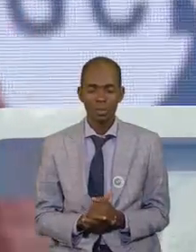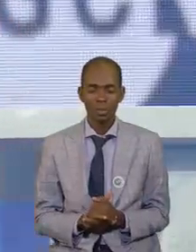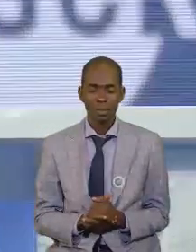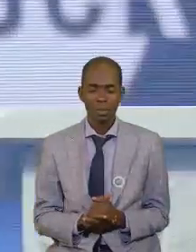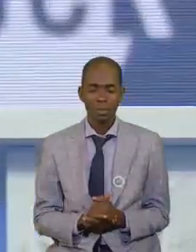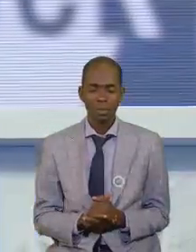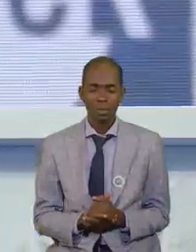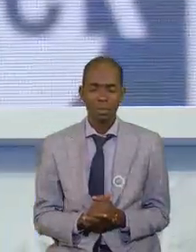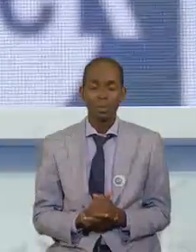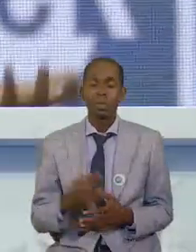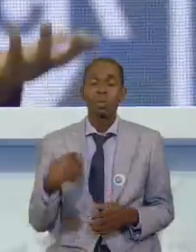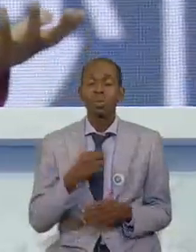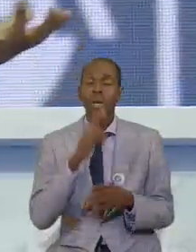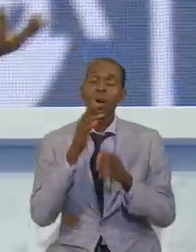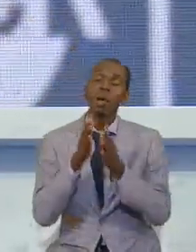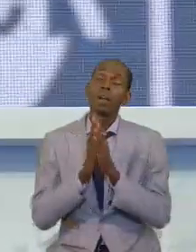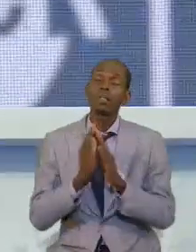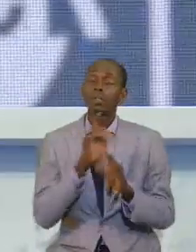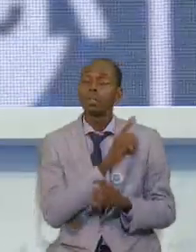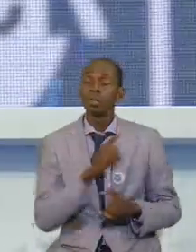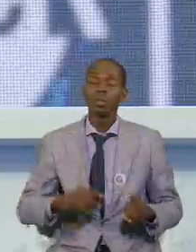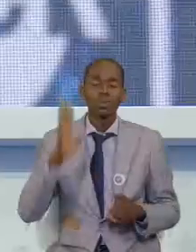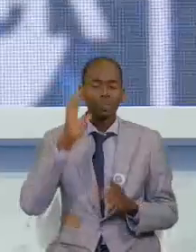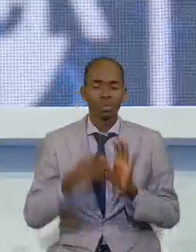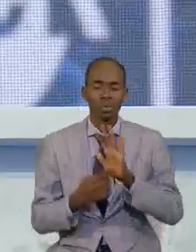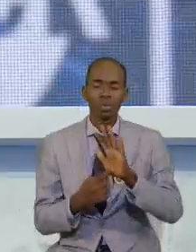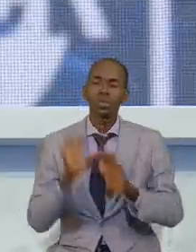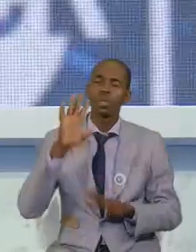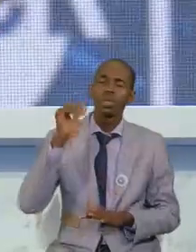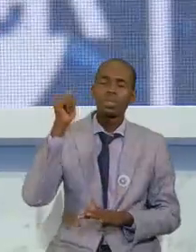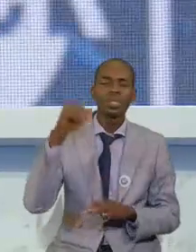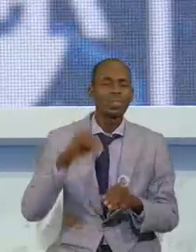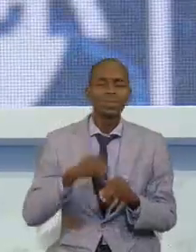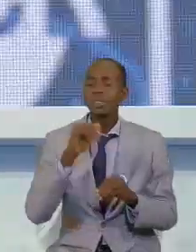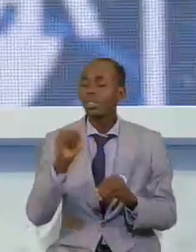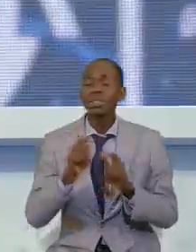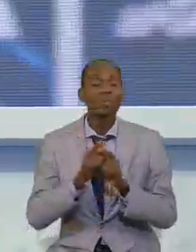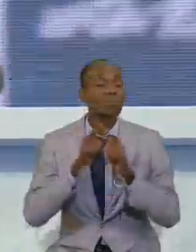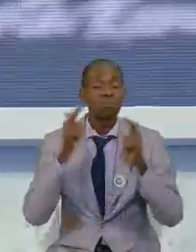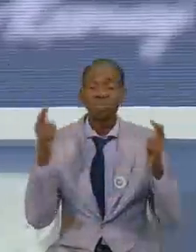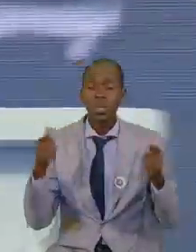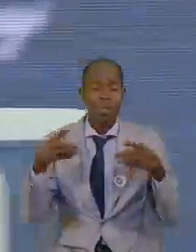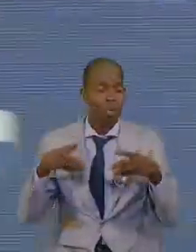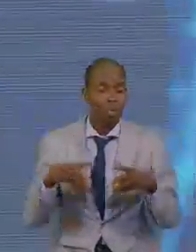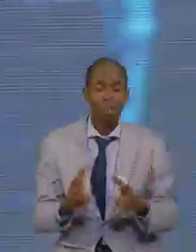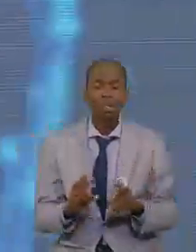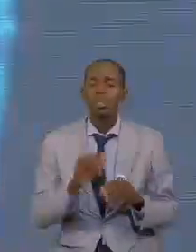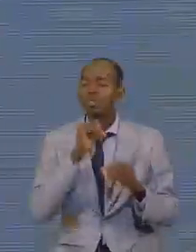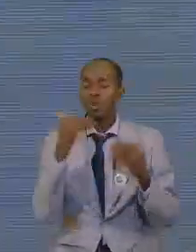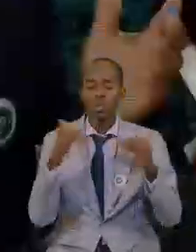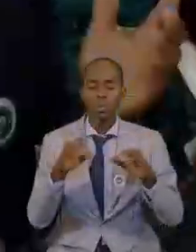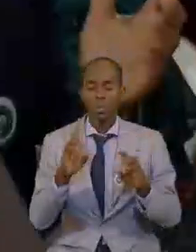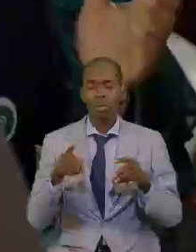We're asking, Lord, that you manifest yourself in an unprecedented manner, even tonight in